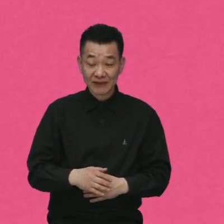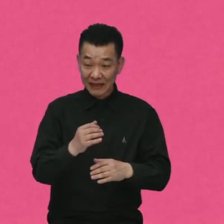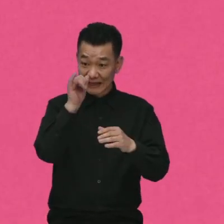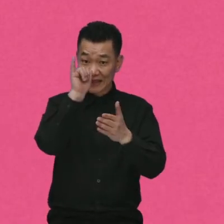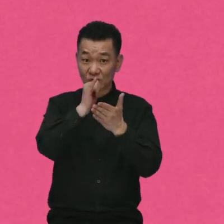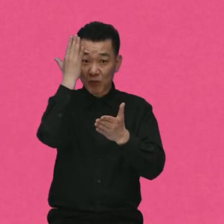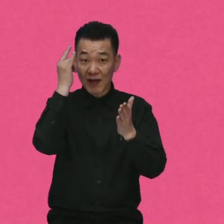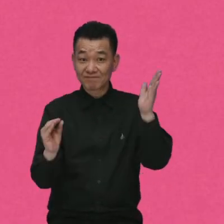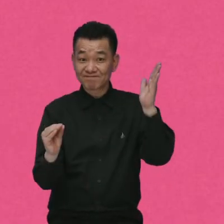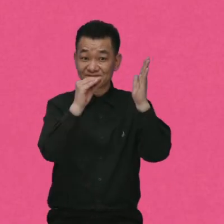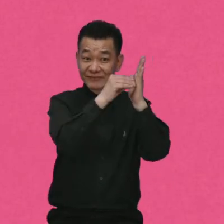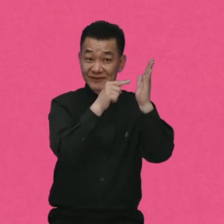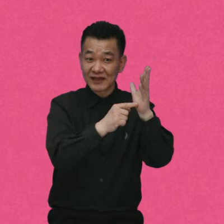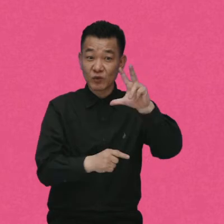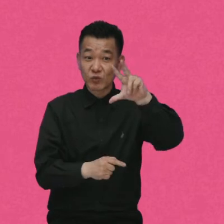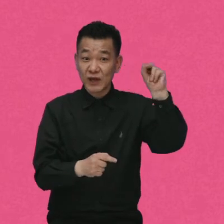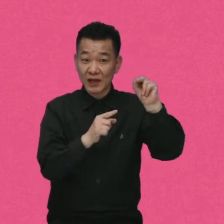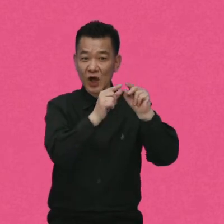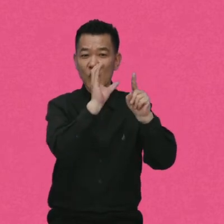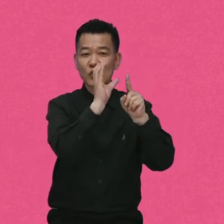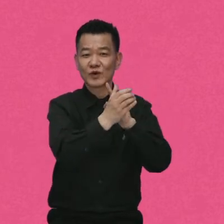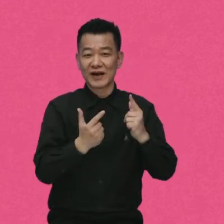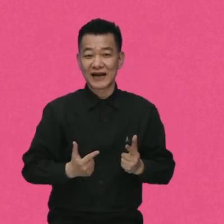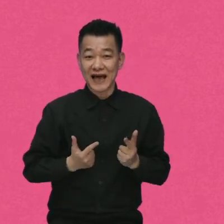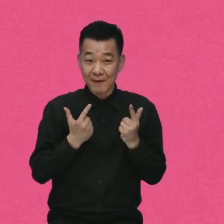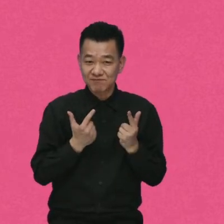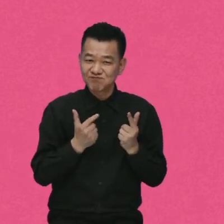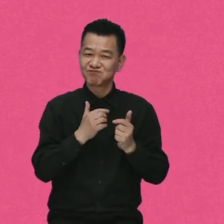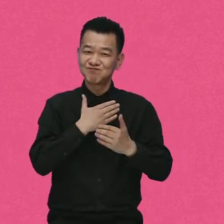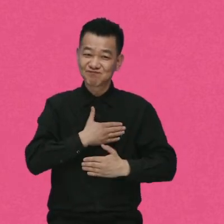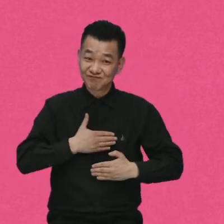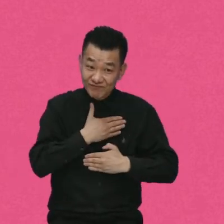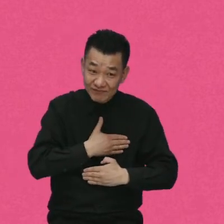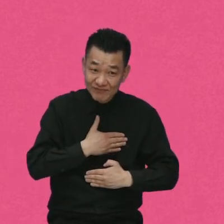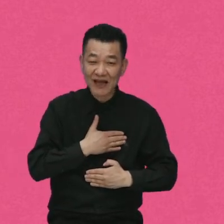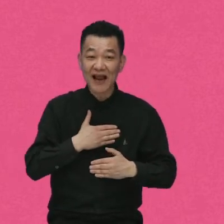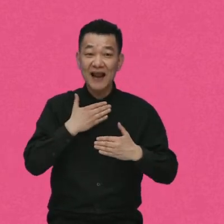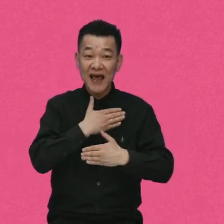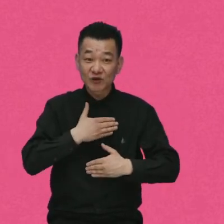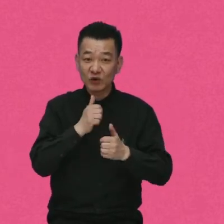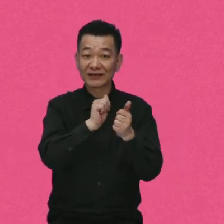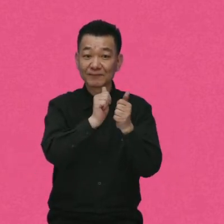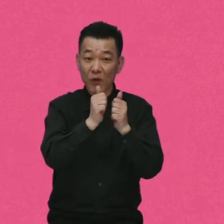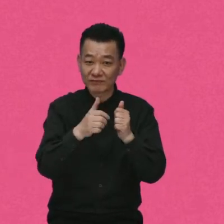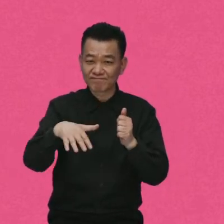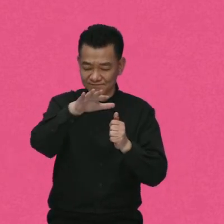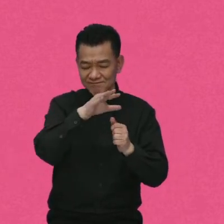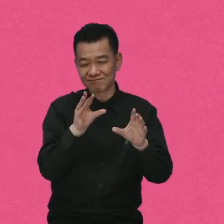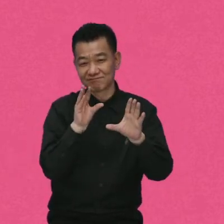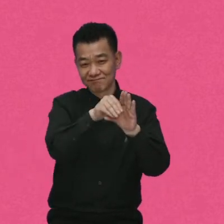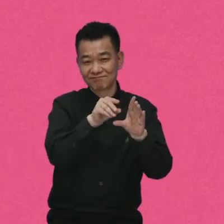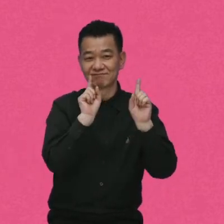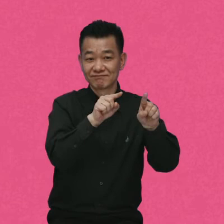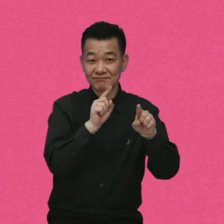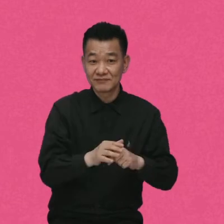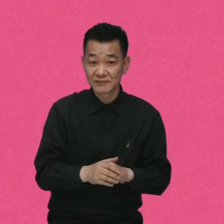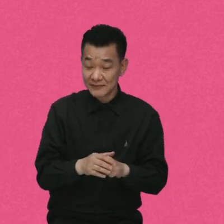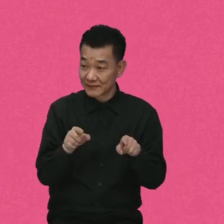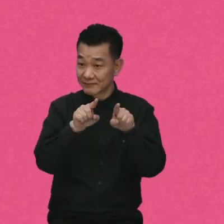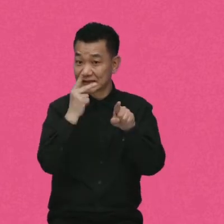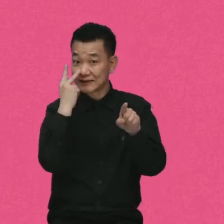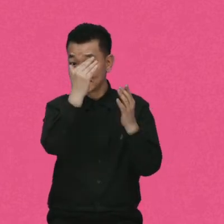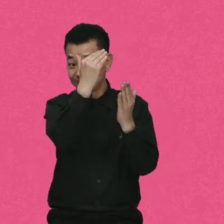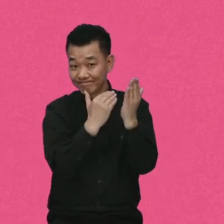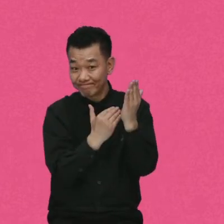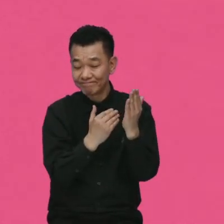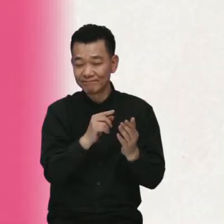So Article 30, Participation in cultural life, recreation, leisure, and sport was created. Shall we take a look